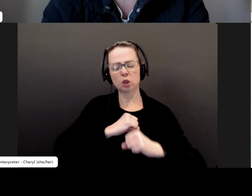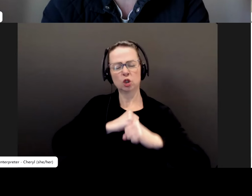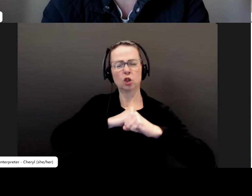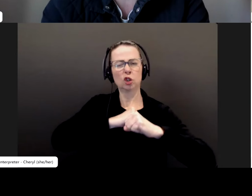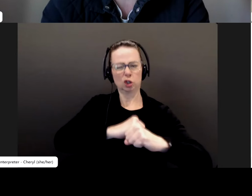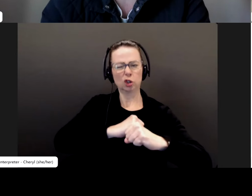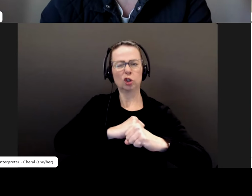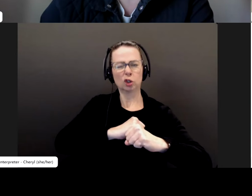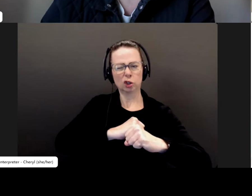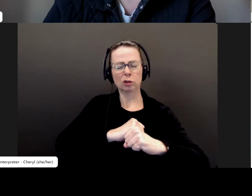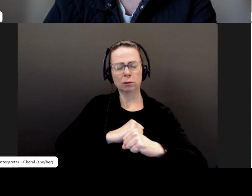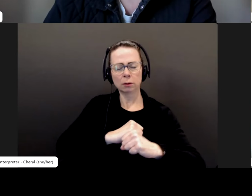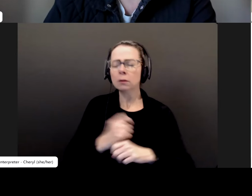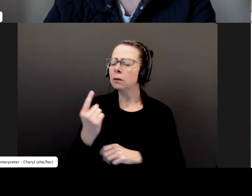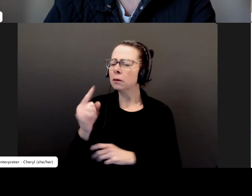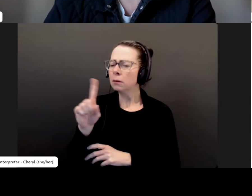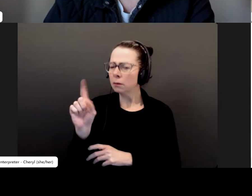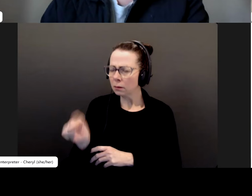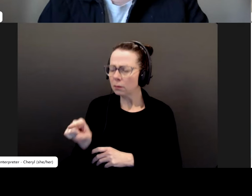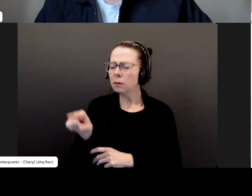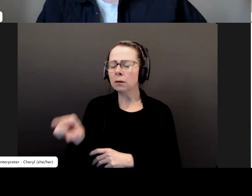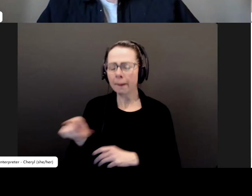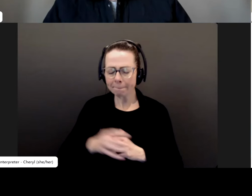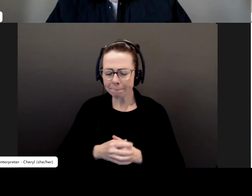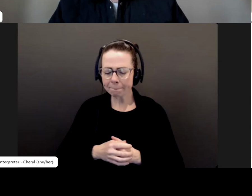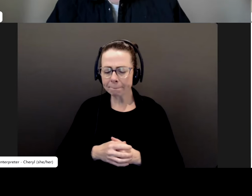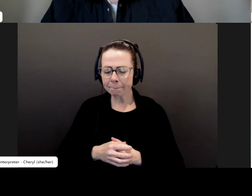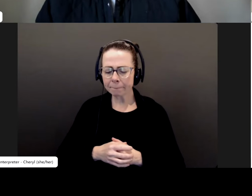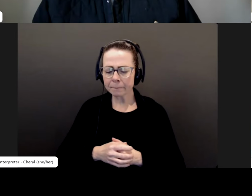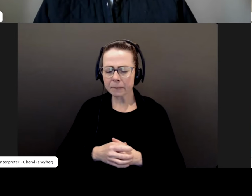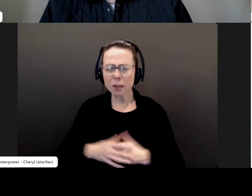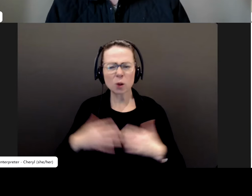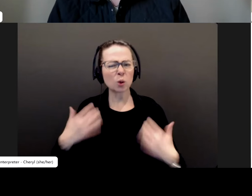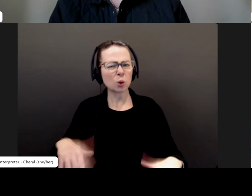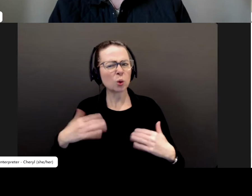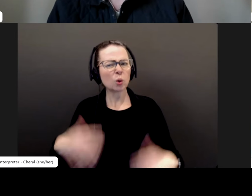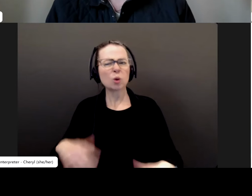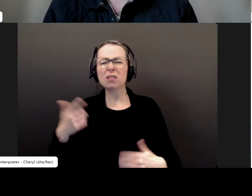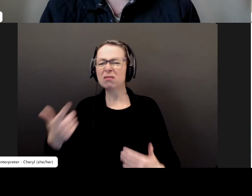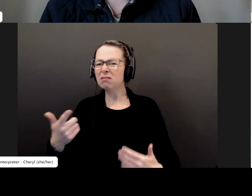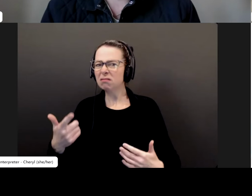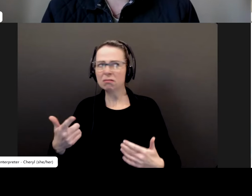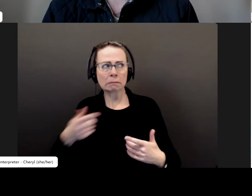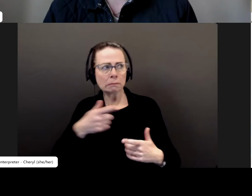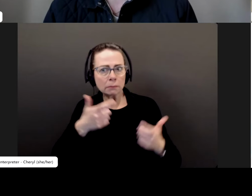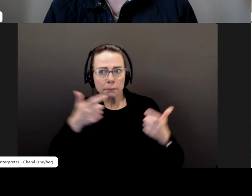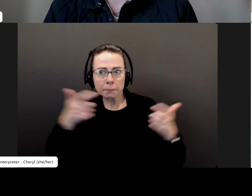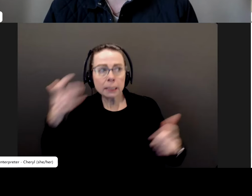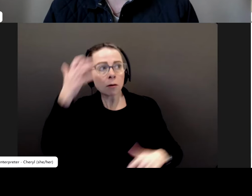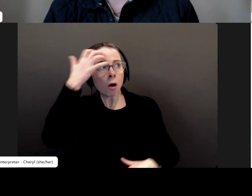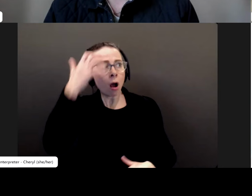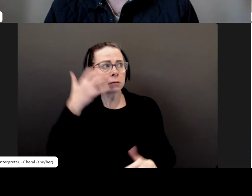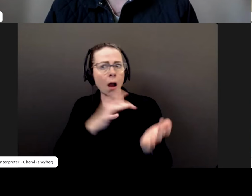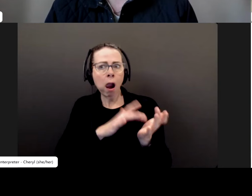the first question that was asked was, you know, we've seen a lot of big cyber attacks recently on cities, on hospitals, on large businesses.